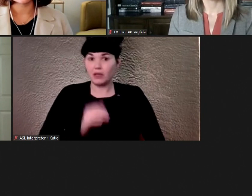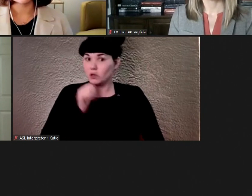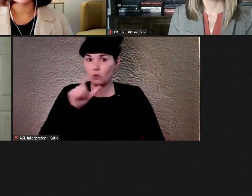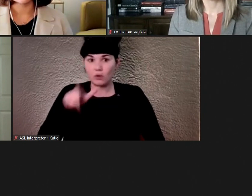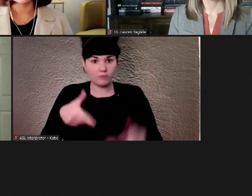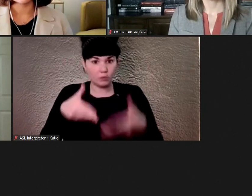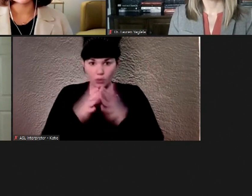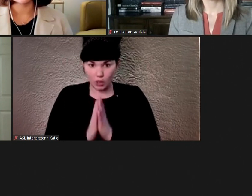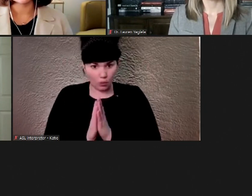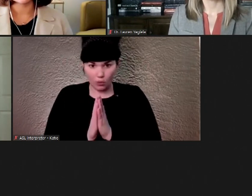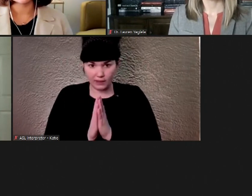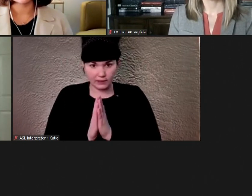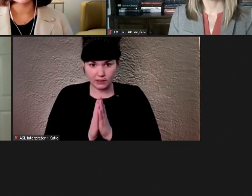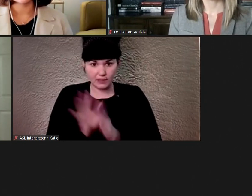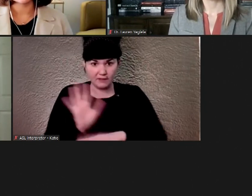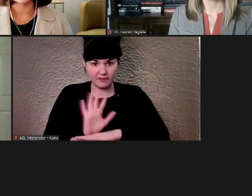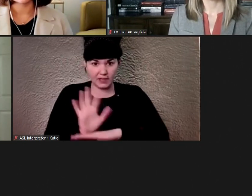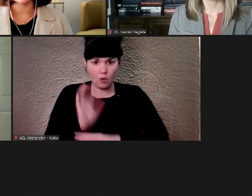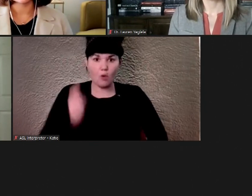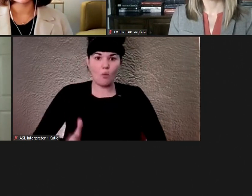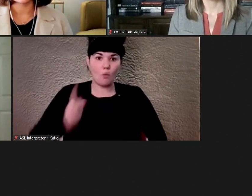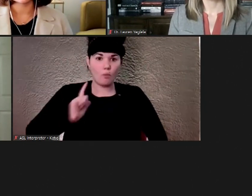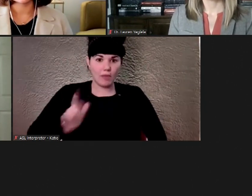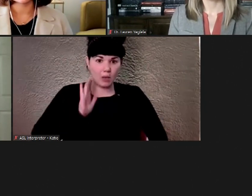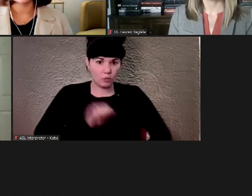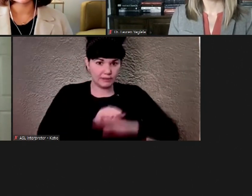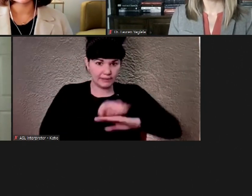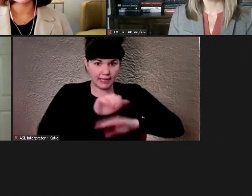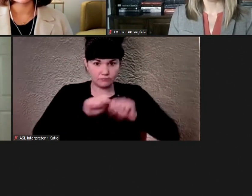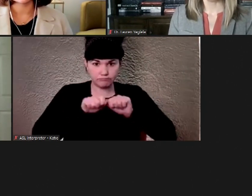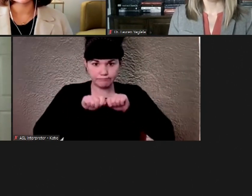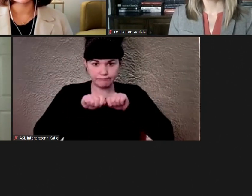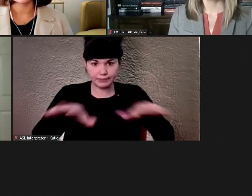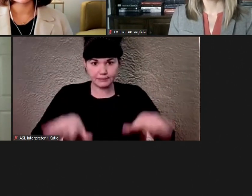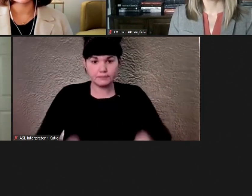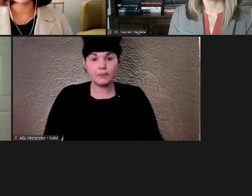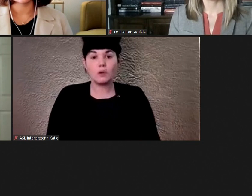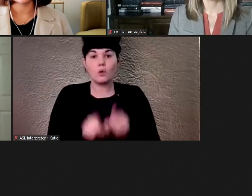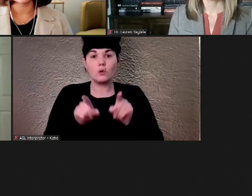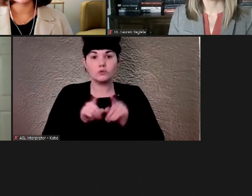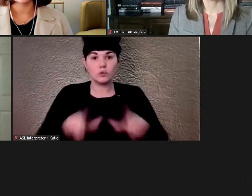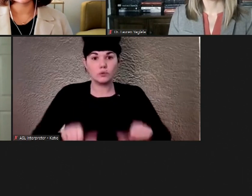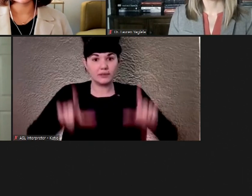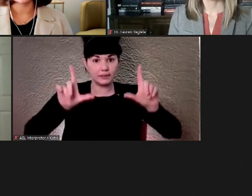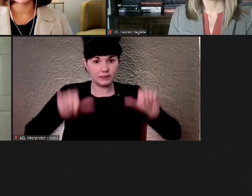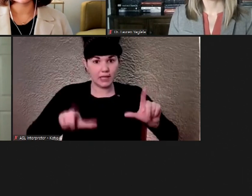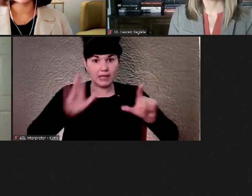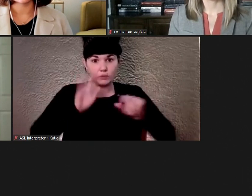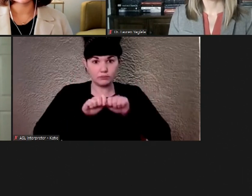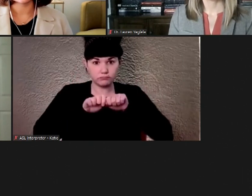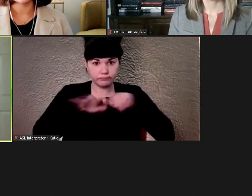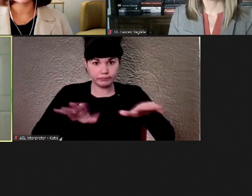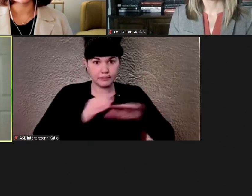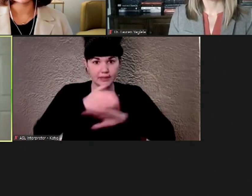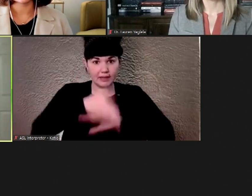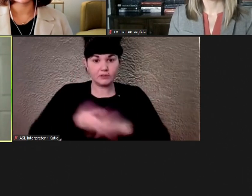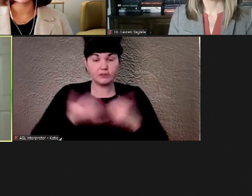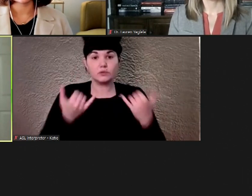Bagdasarian's slides after the event concludes. So with that, I'm going to turn things over to Director Hertel.